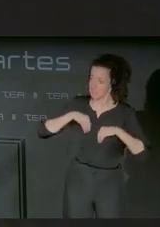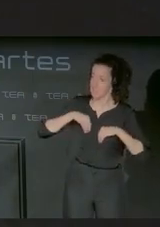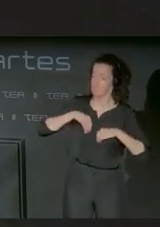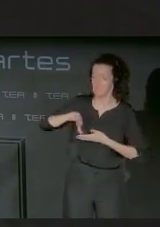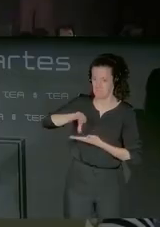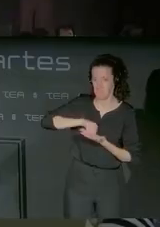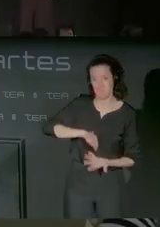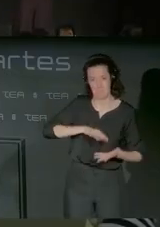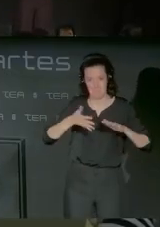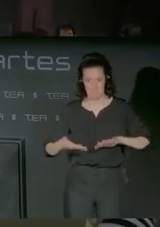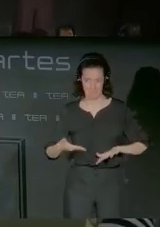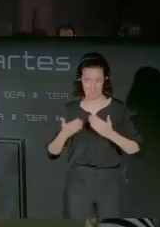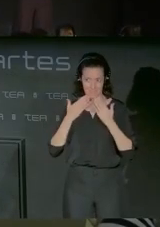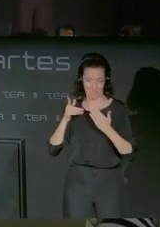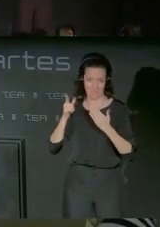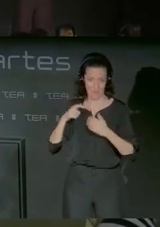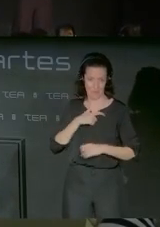gracias.